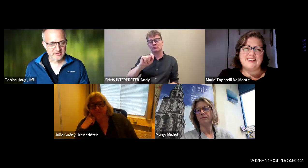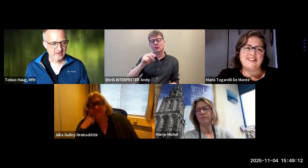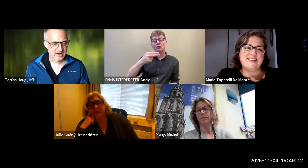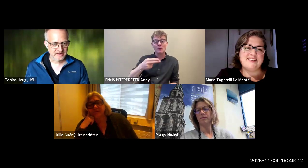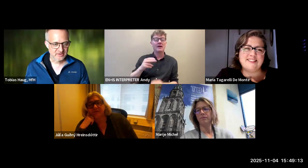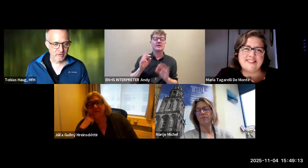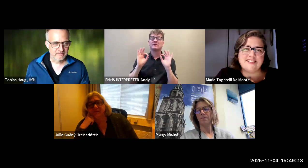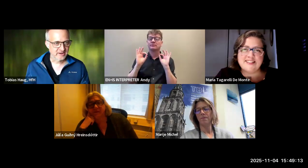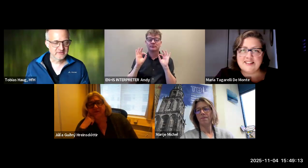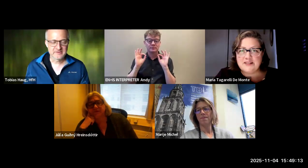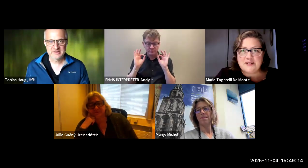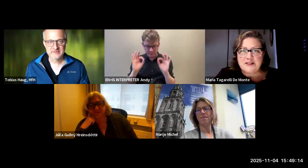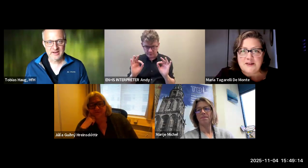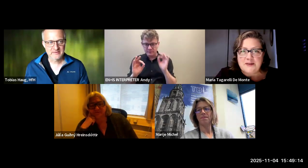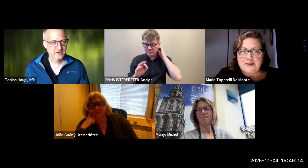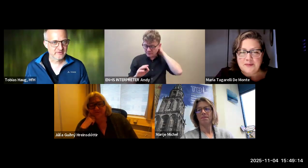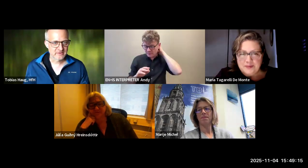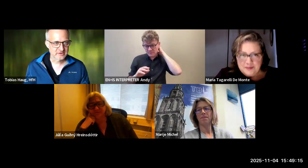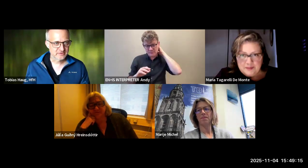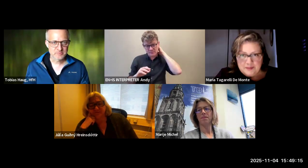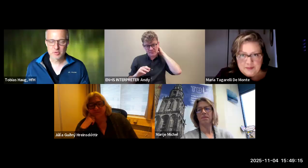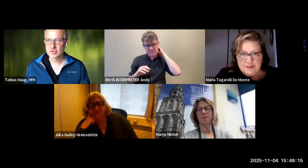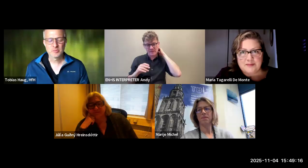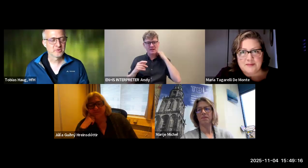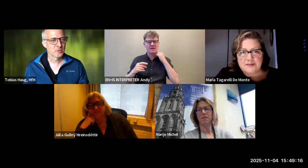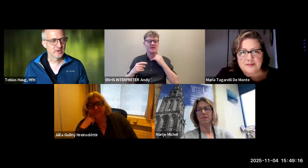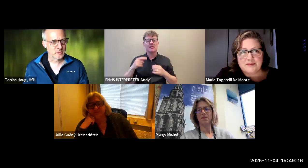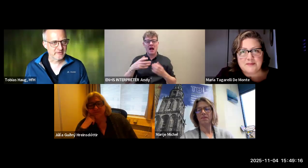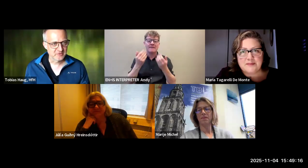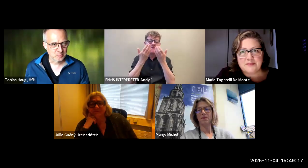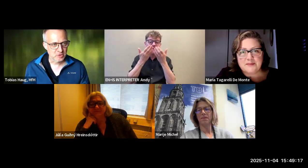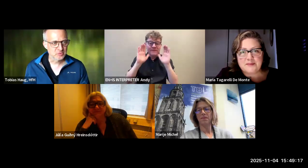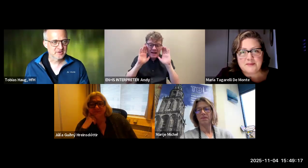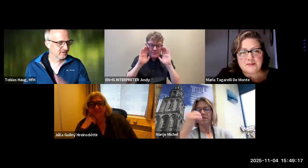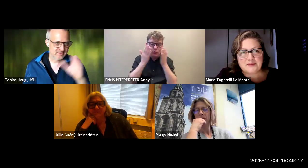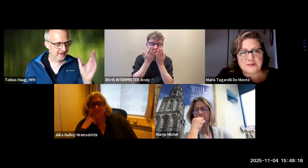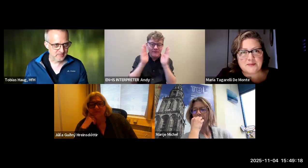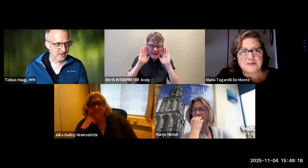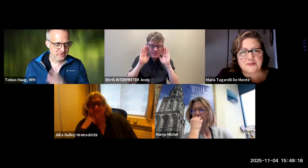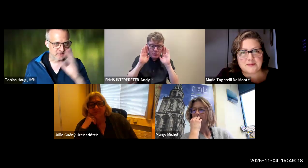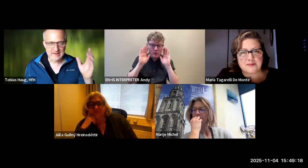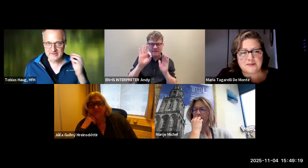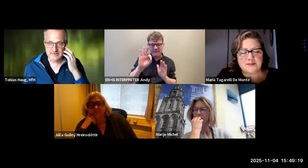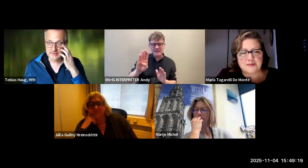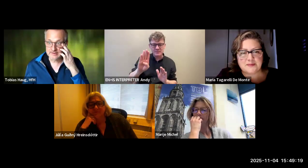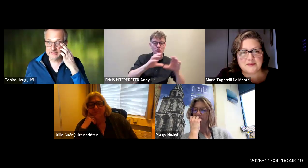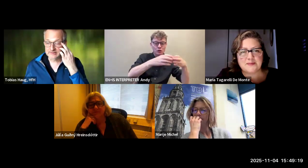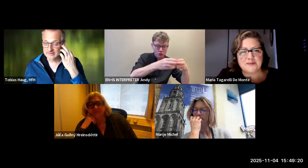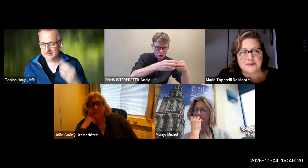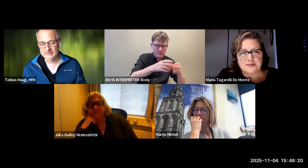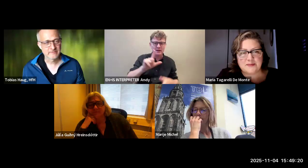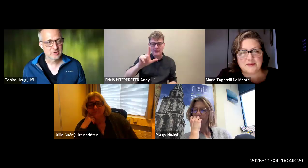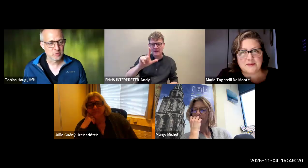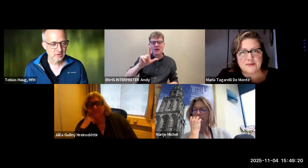advertise a little bit on the kinds of activities we are having. So we have this Facebook group, so there where we will post as well as on